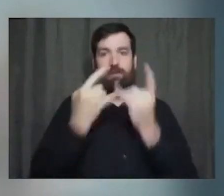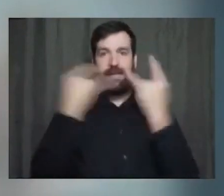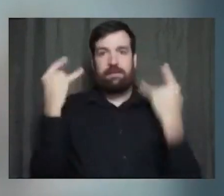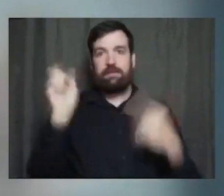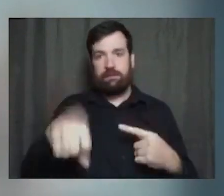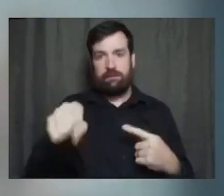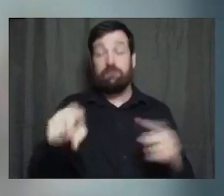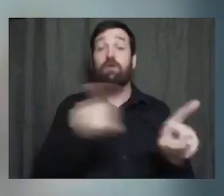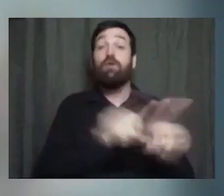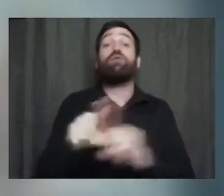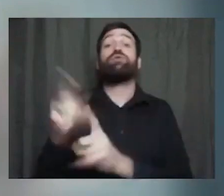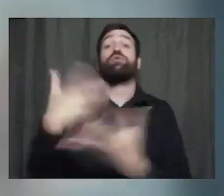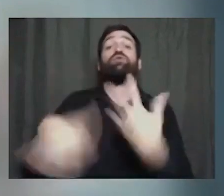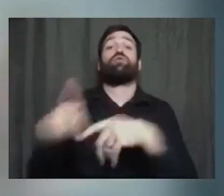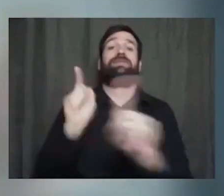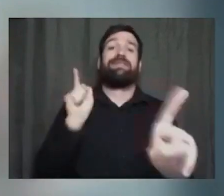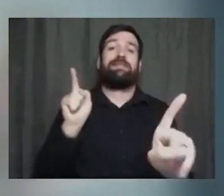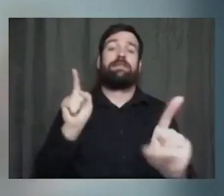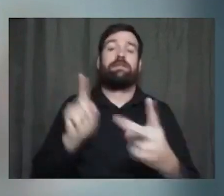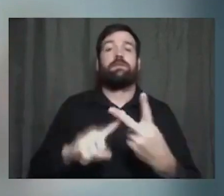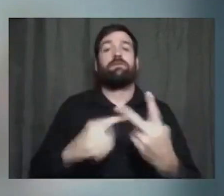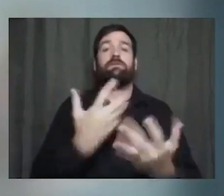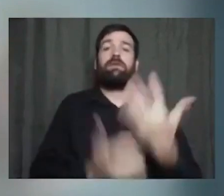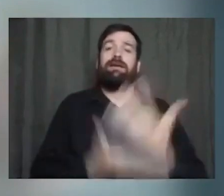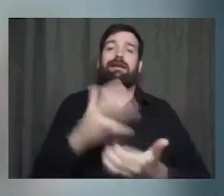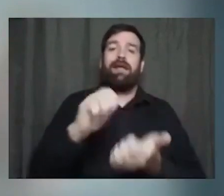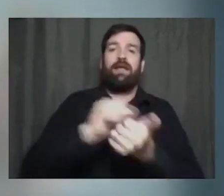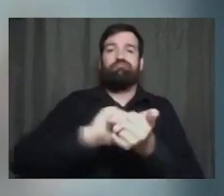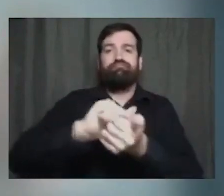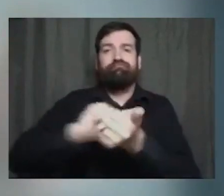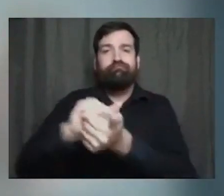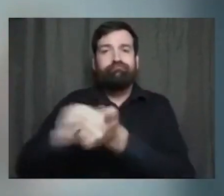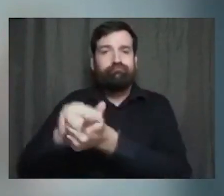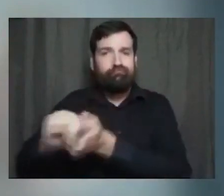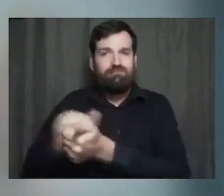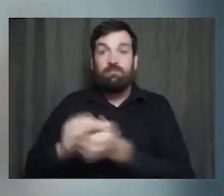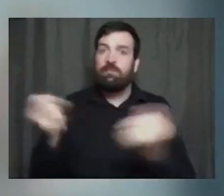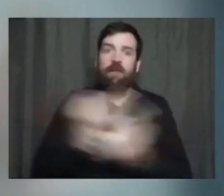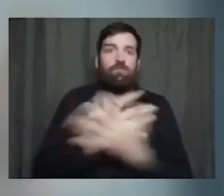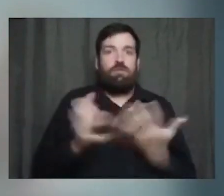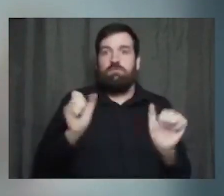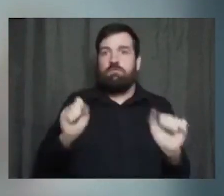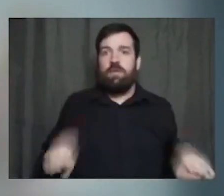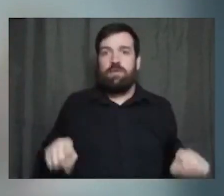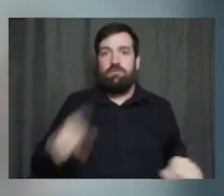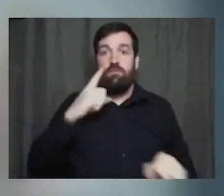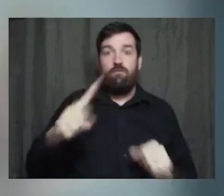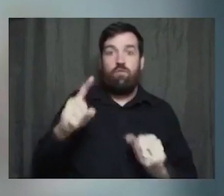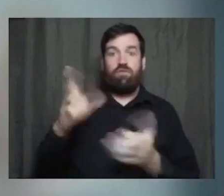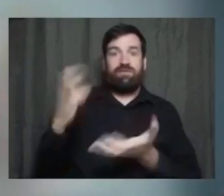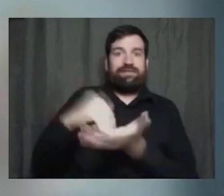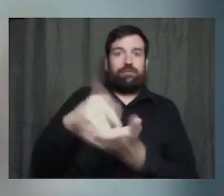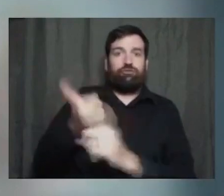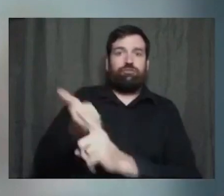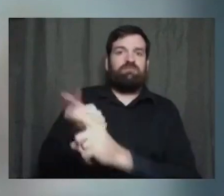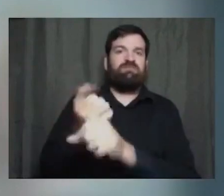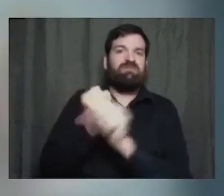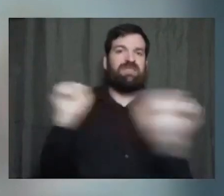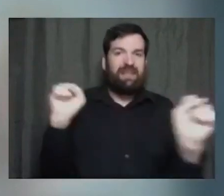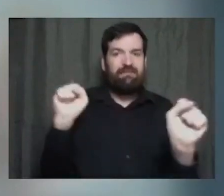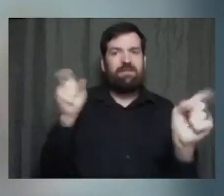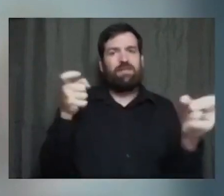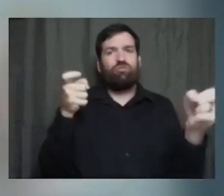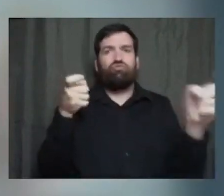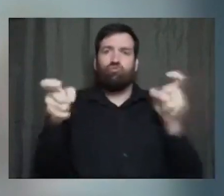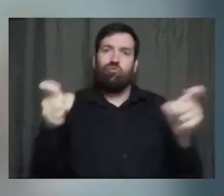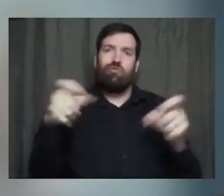social distancing, enhanced disinfecting still. We're doing everything we can to make sure that our donor centers are safe and controlled environments for